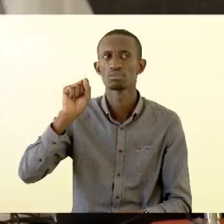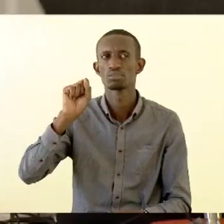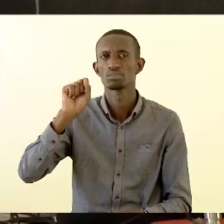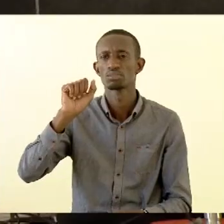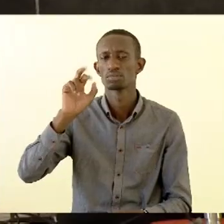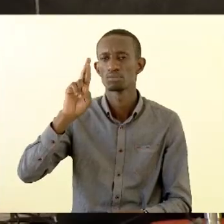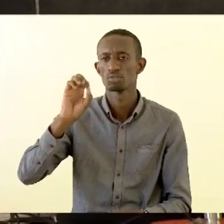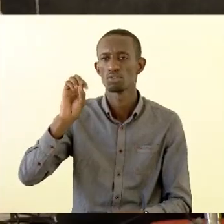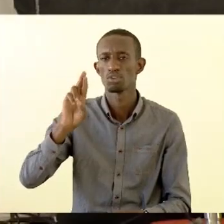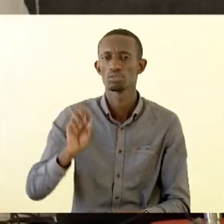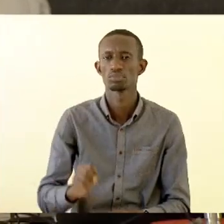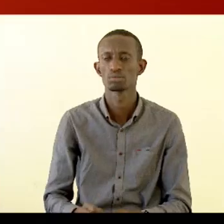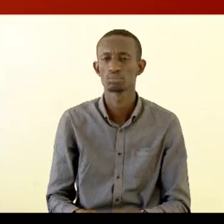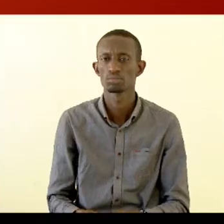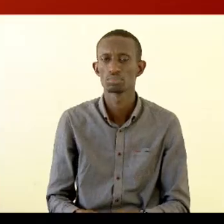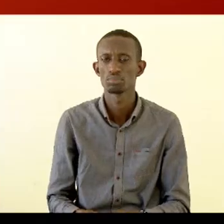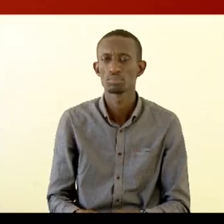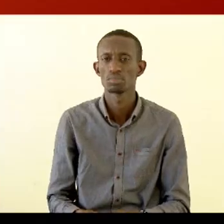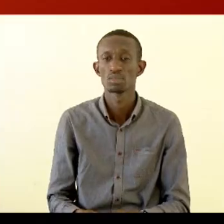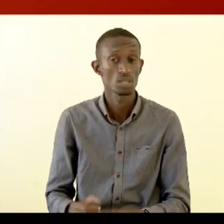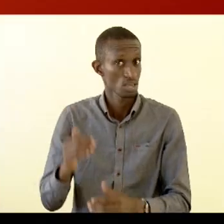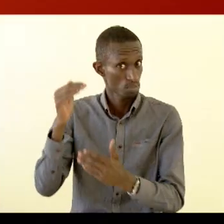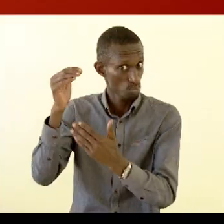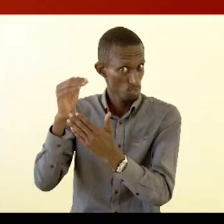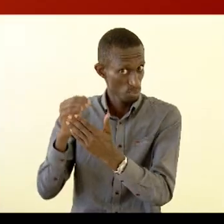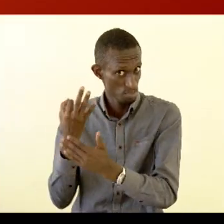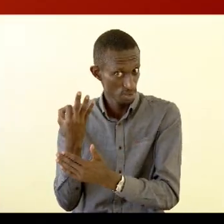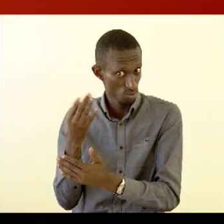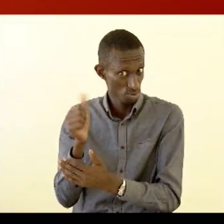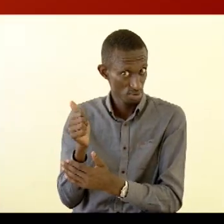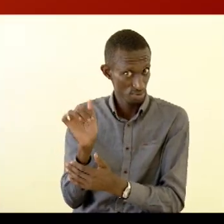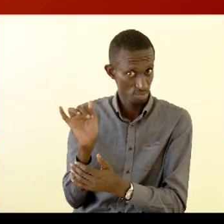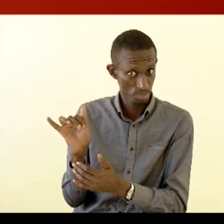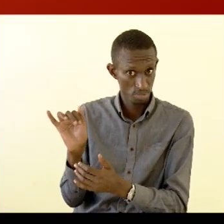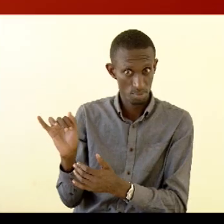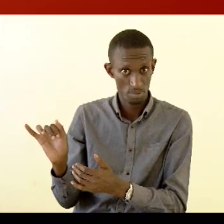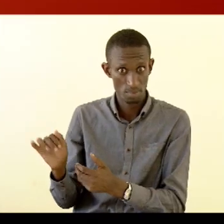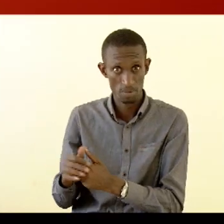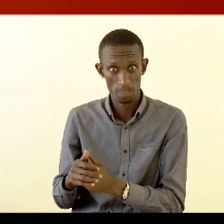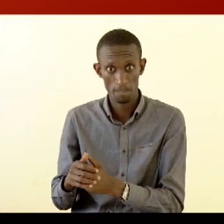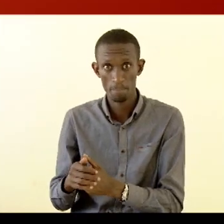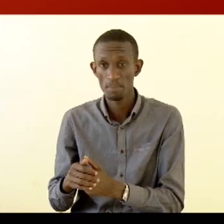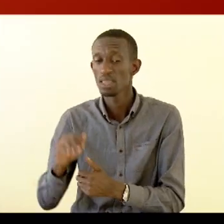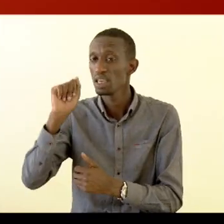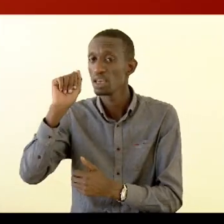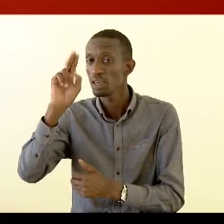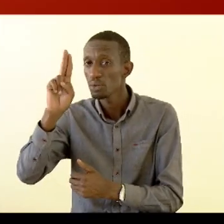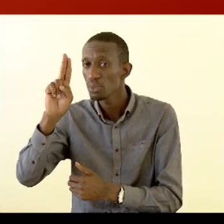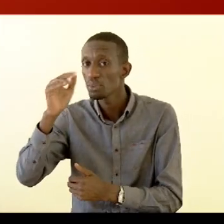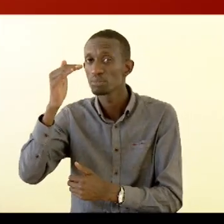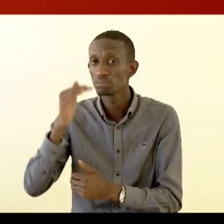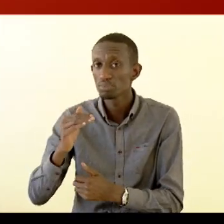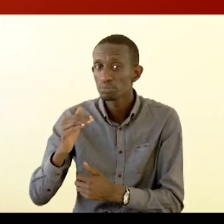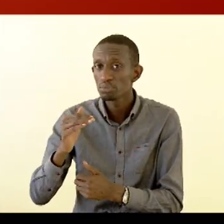Phosphorus. And the 3 other elements we have is Au, I, and